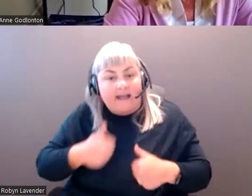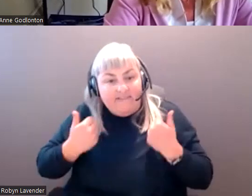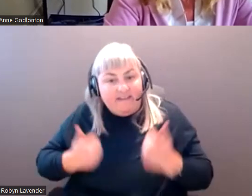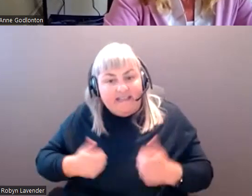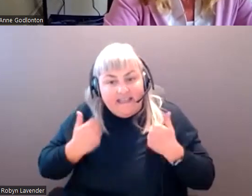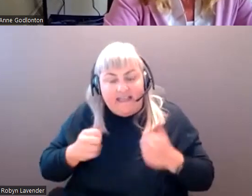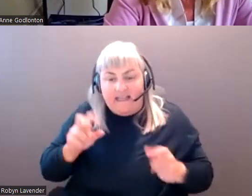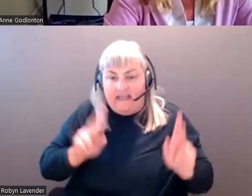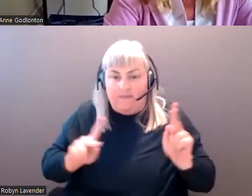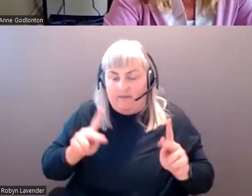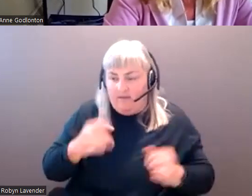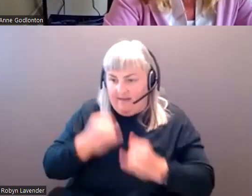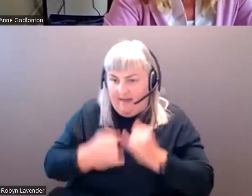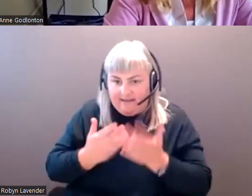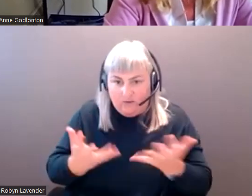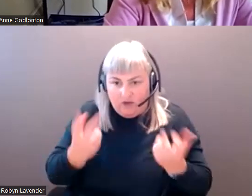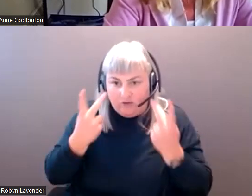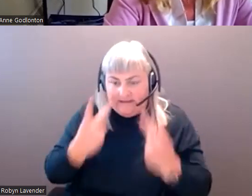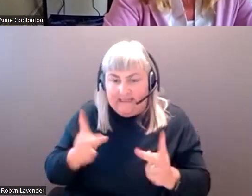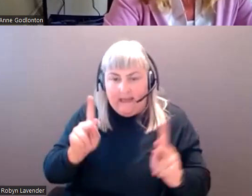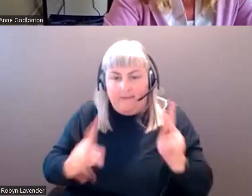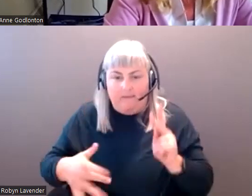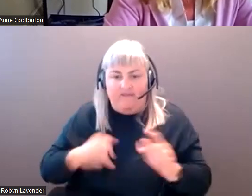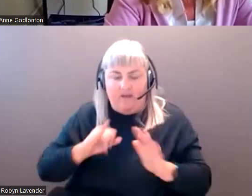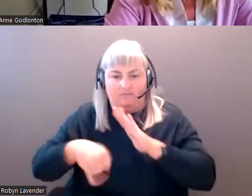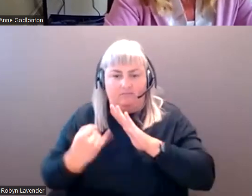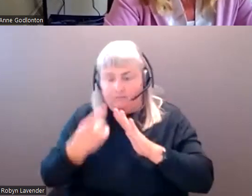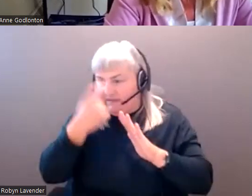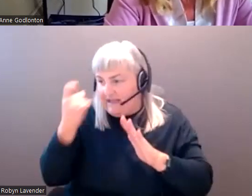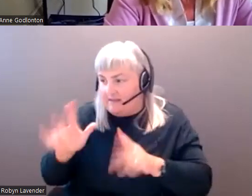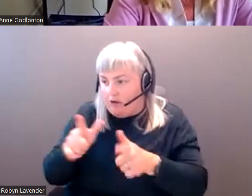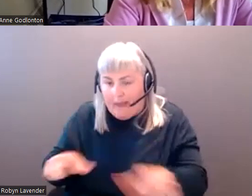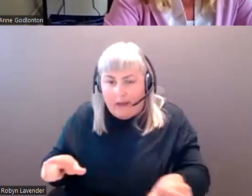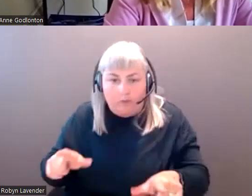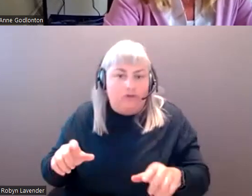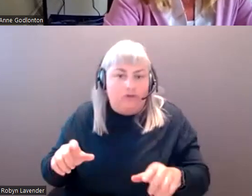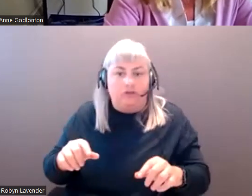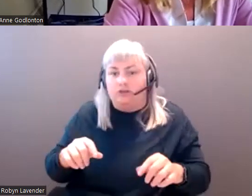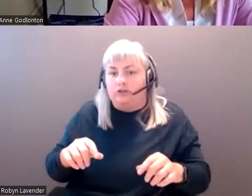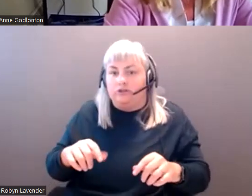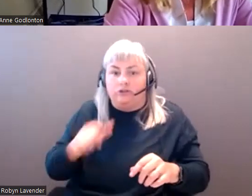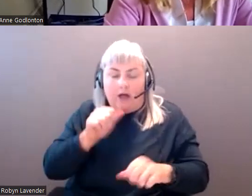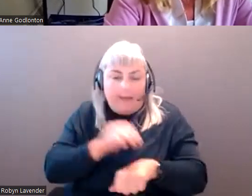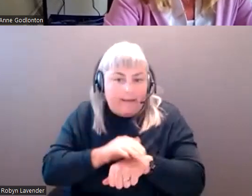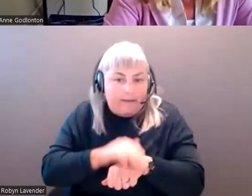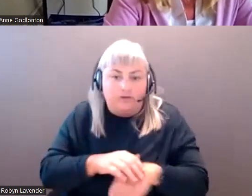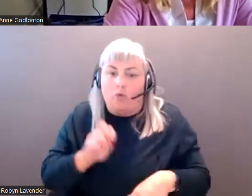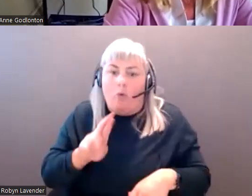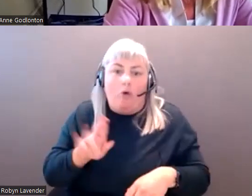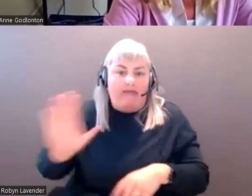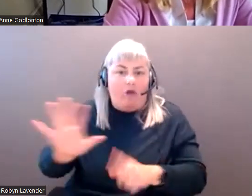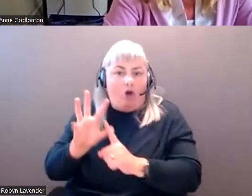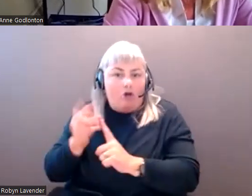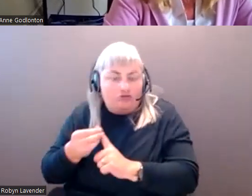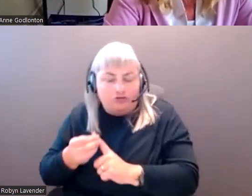feel isolated because of their language or because of their own cultural practices and whatnot. So